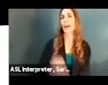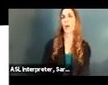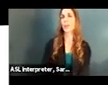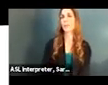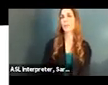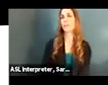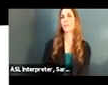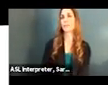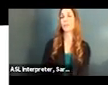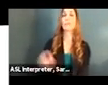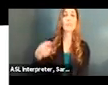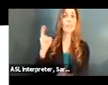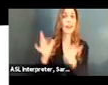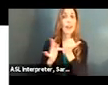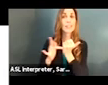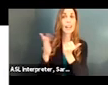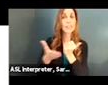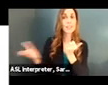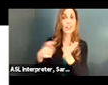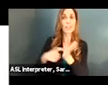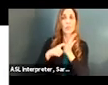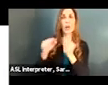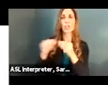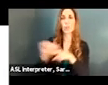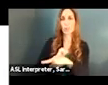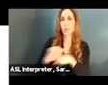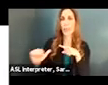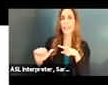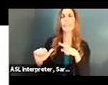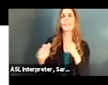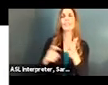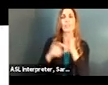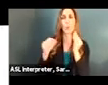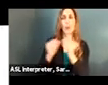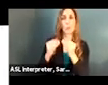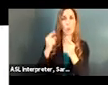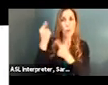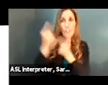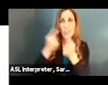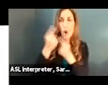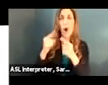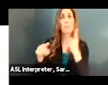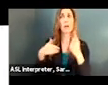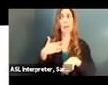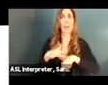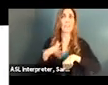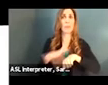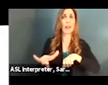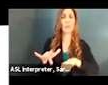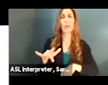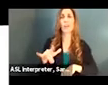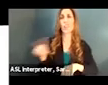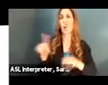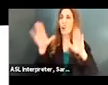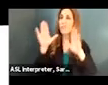high-tech devices do, of course, require much more training, much more thought, but we have them available and they are